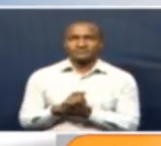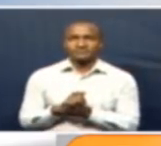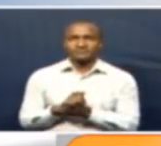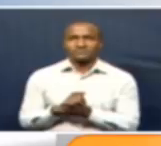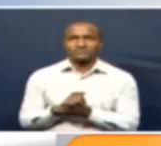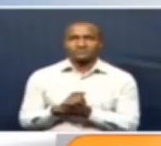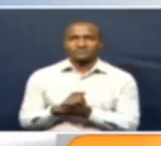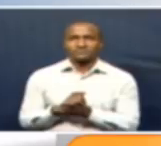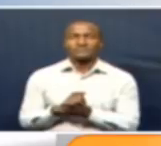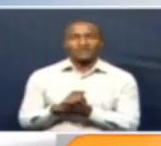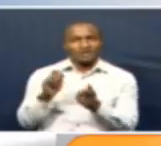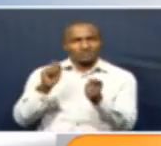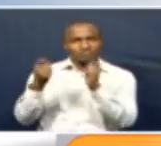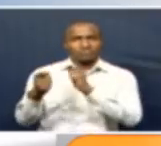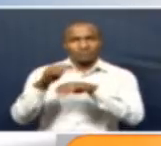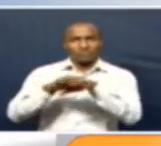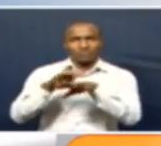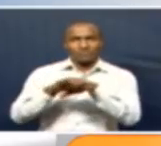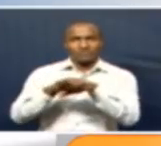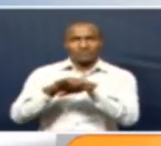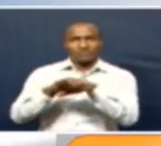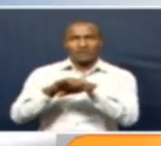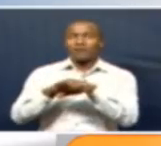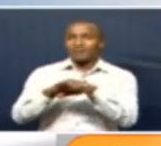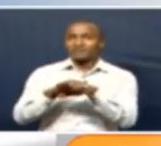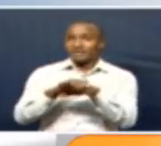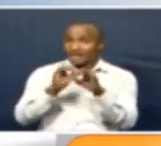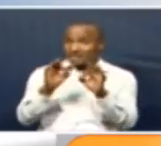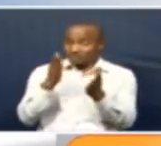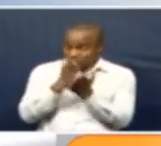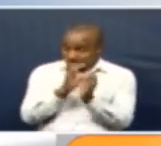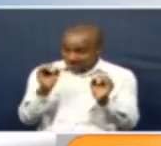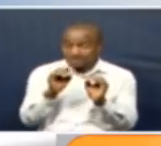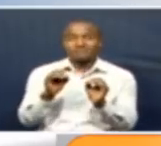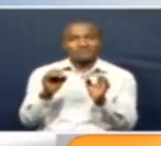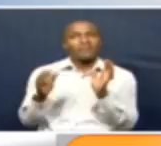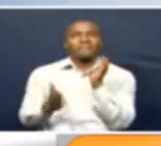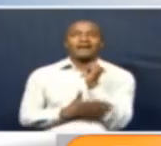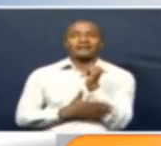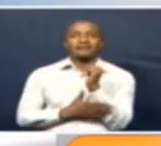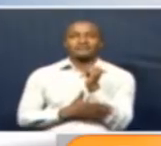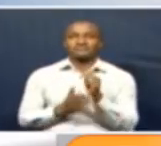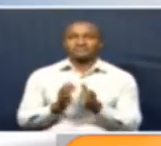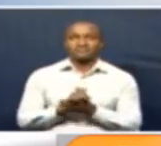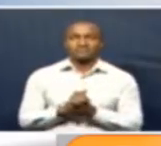Muli, we all need to consider that reform is good, but when not done genuinely, it is poison.